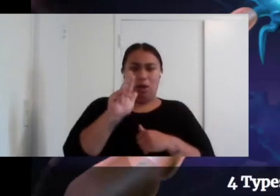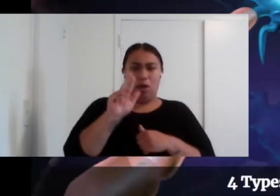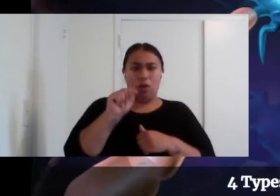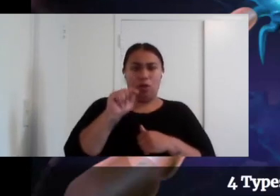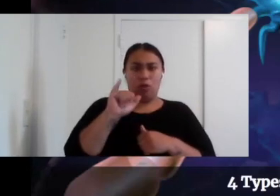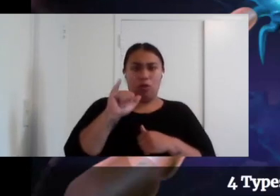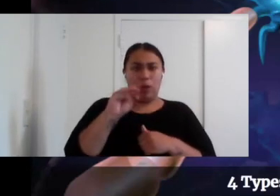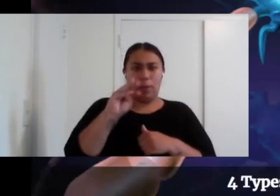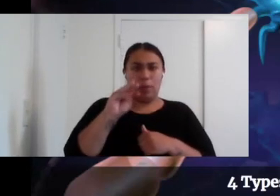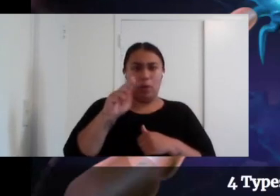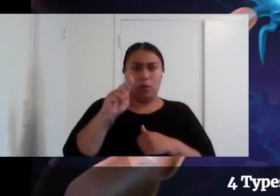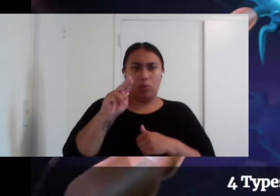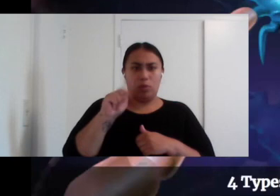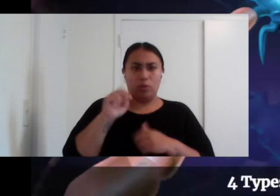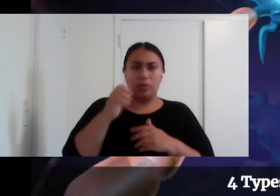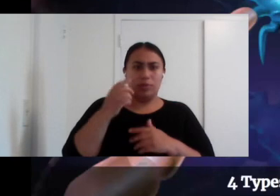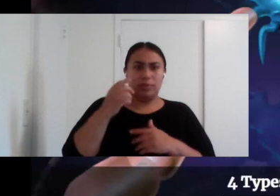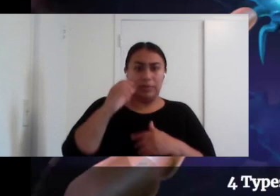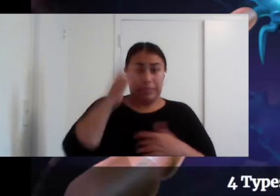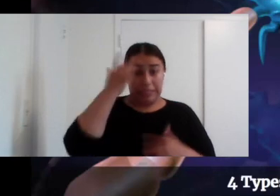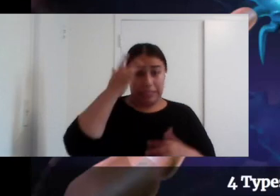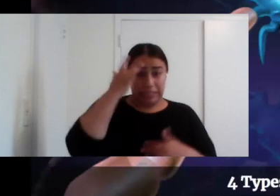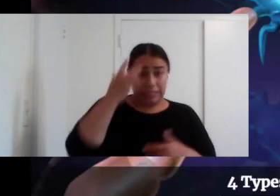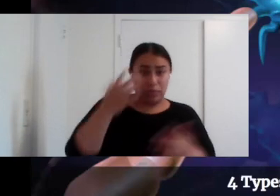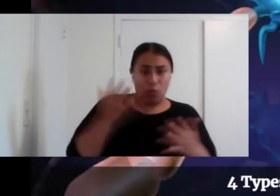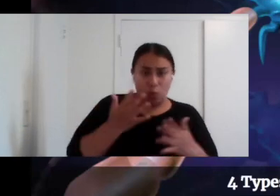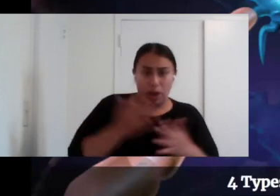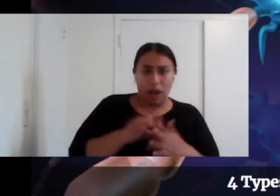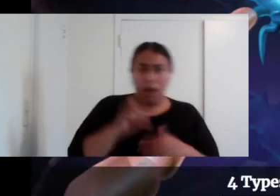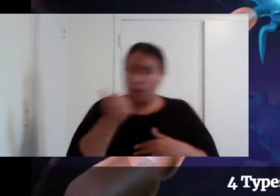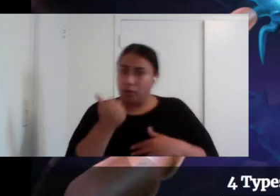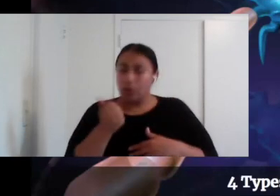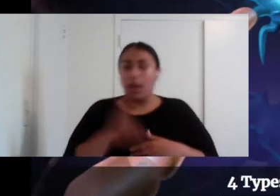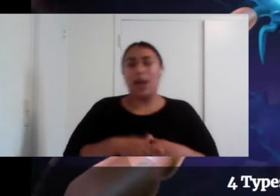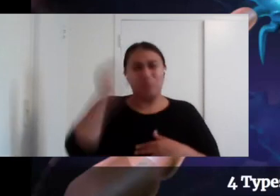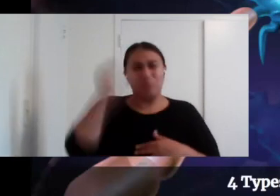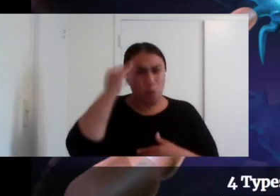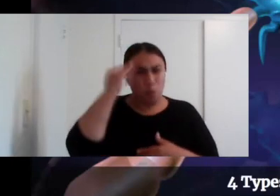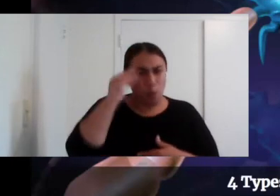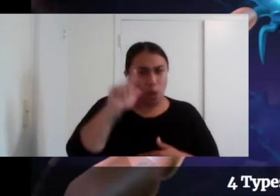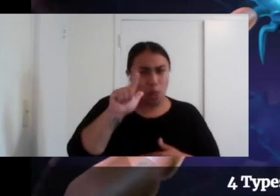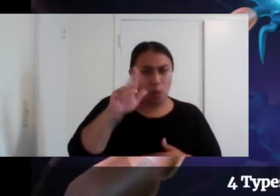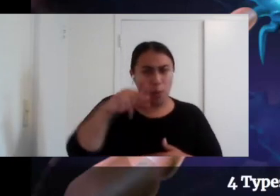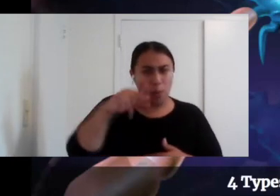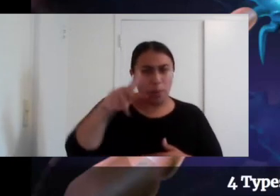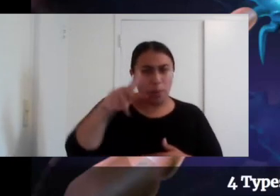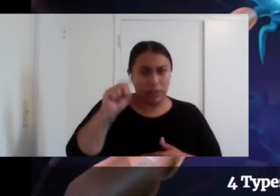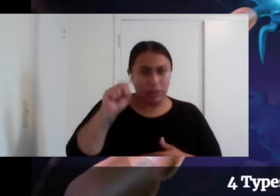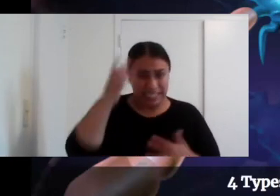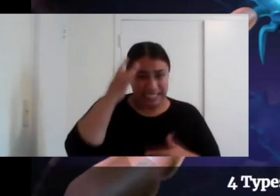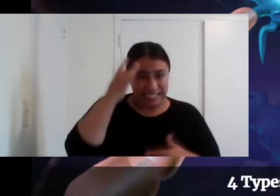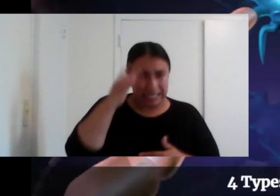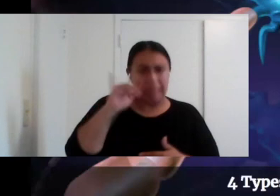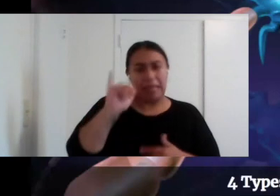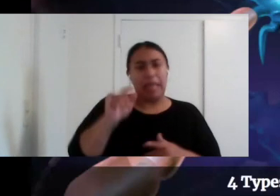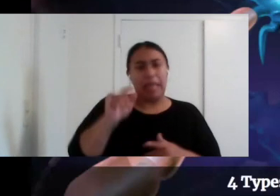a loss of function or pain or some sort of mood change. It can affect any part of the body, again, because the central